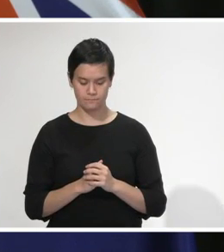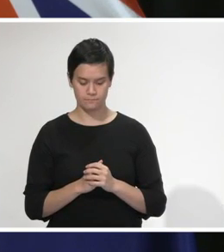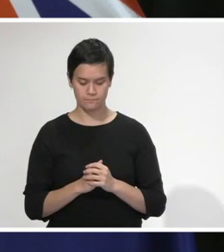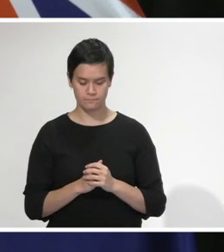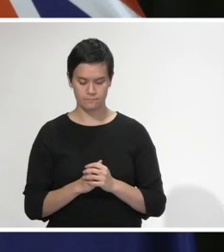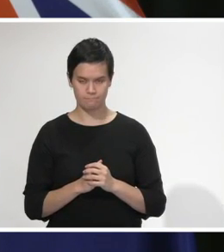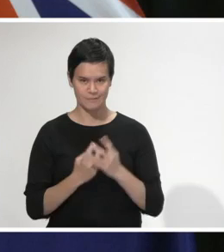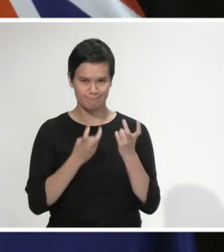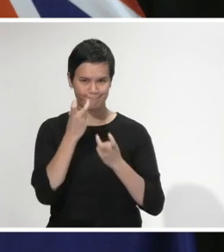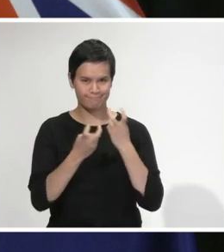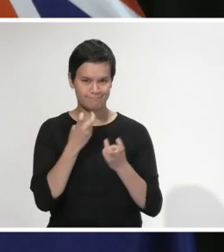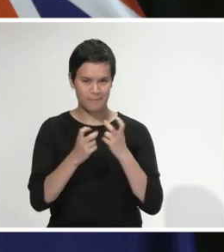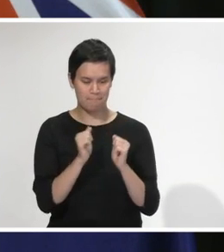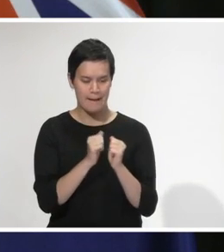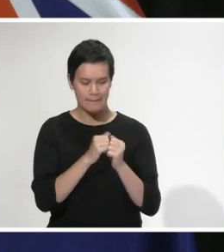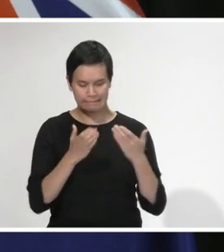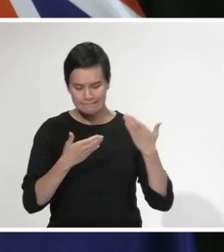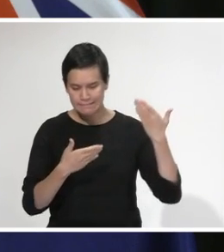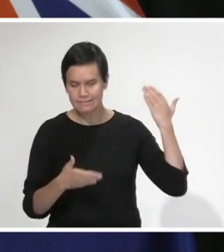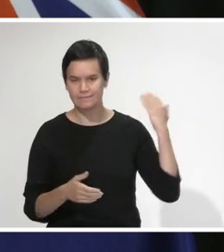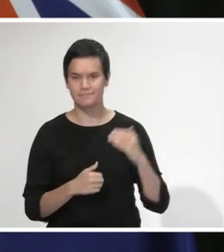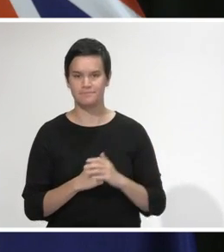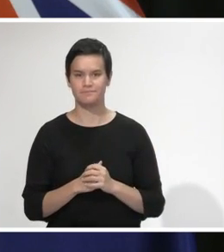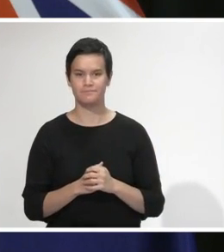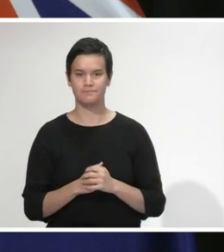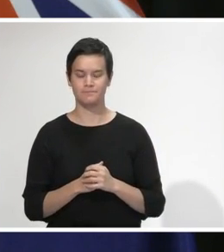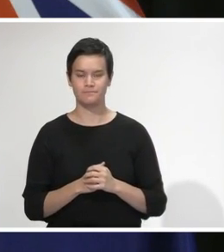I'm just finding the right piece of paper here.